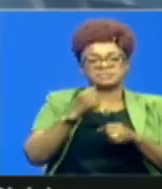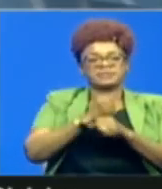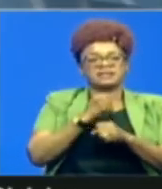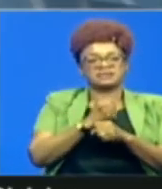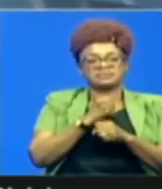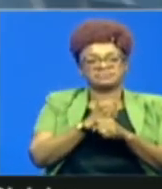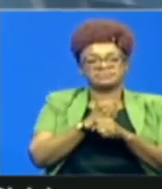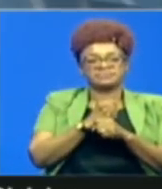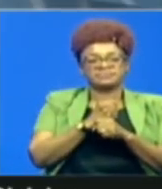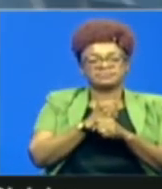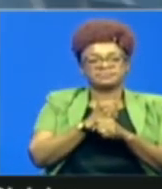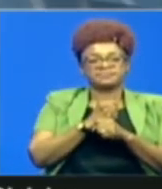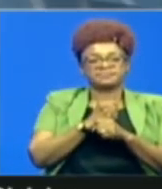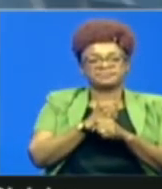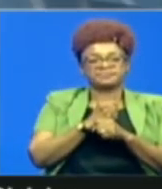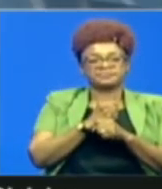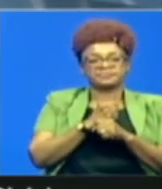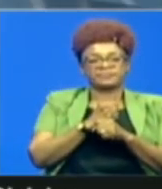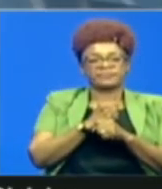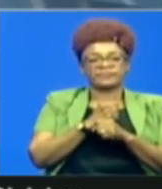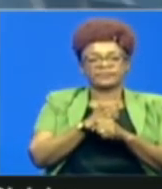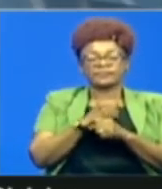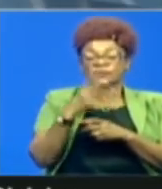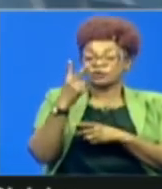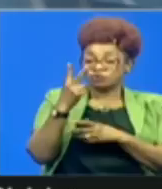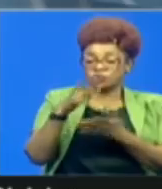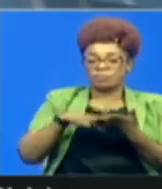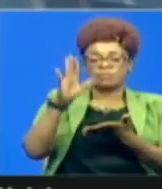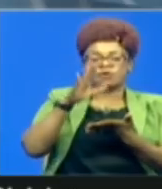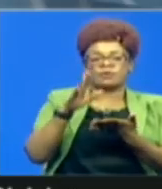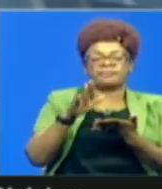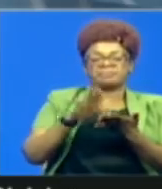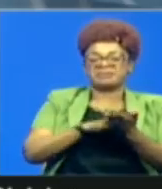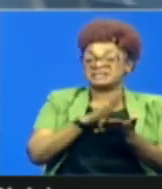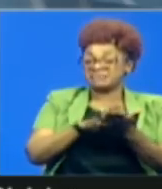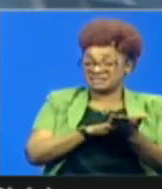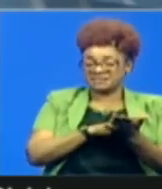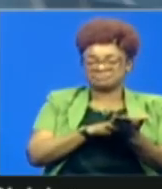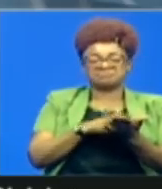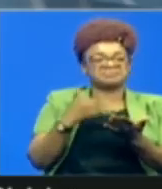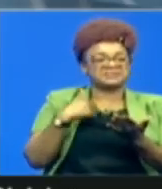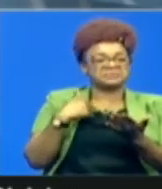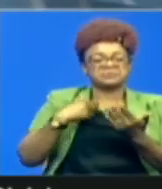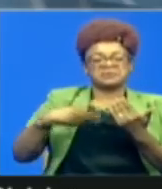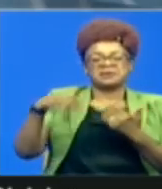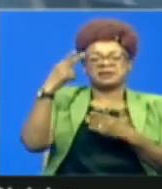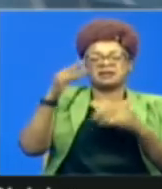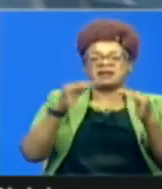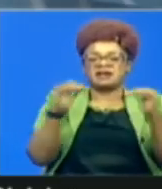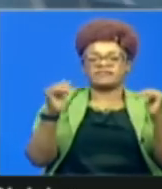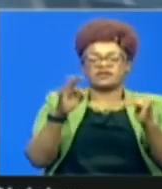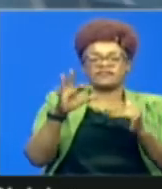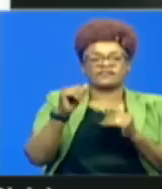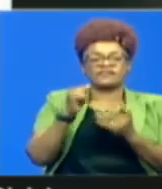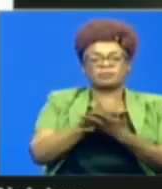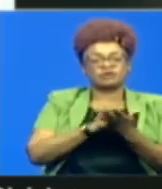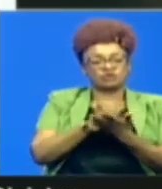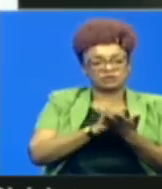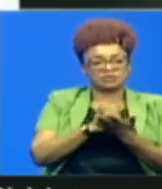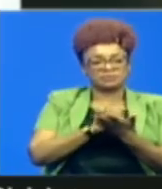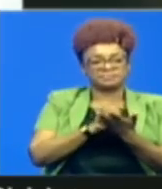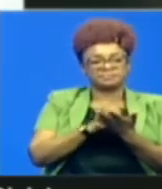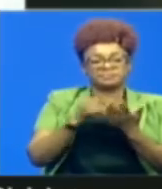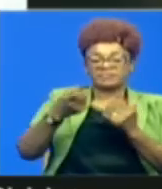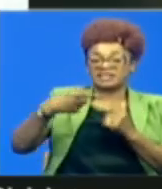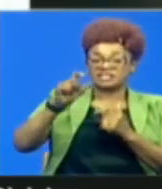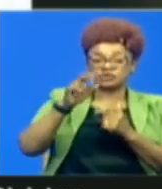two more brands of peanut butter have been found to have higher than acceptable levels of aflatoxin. Now, in addition